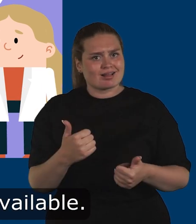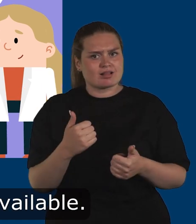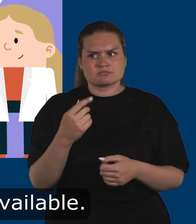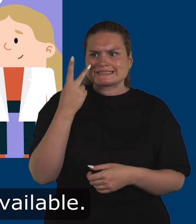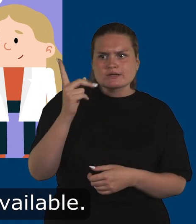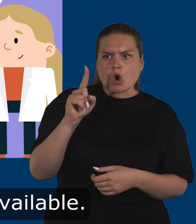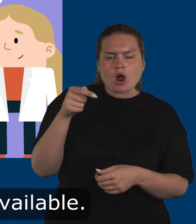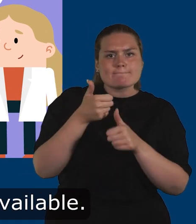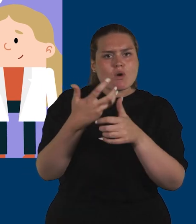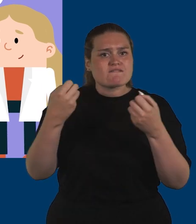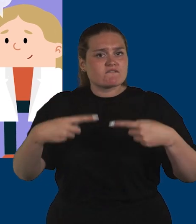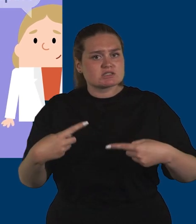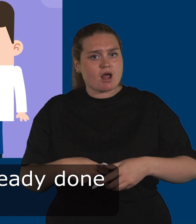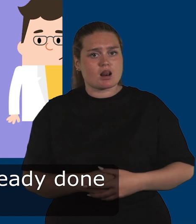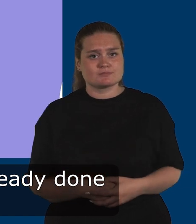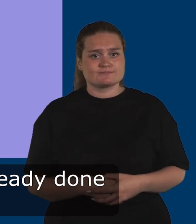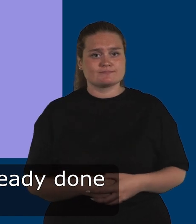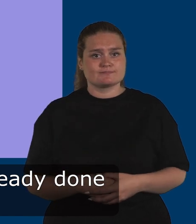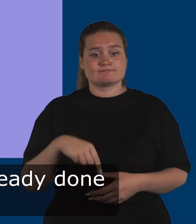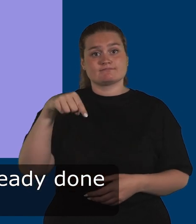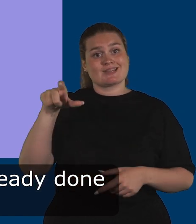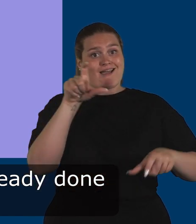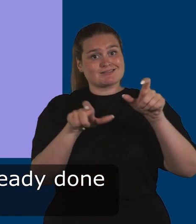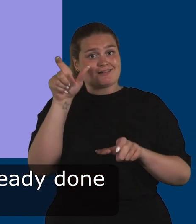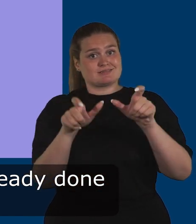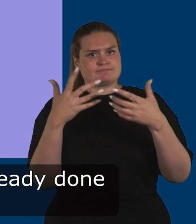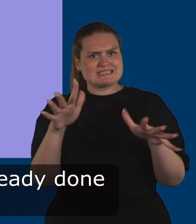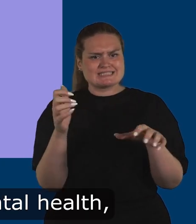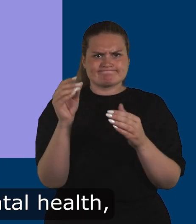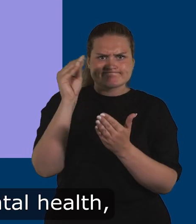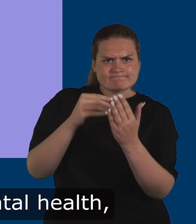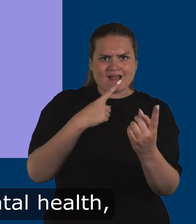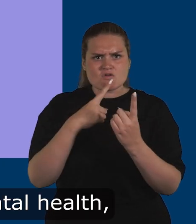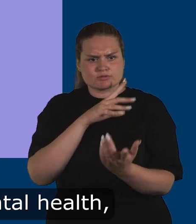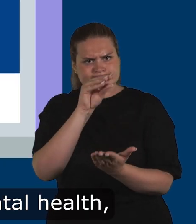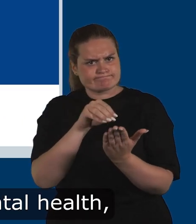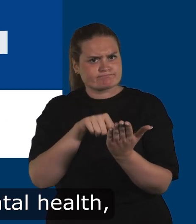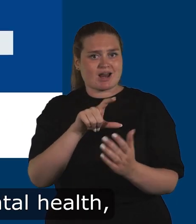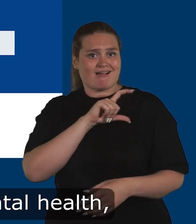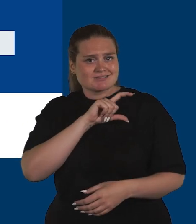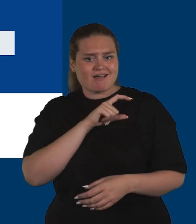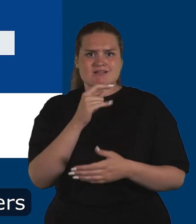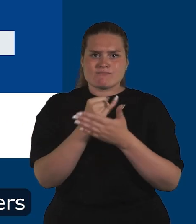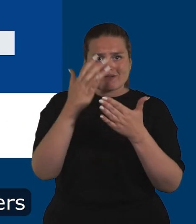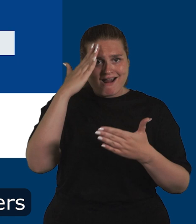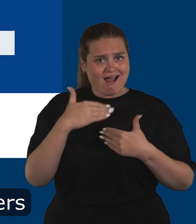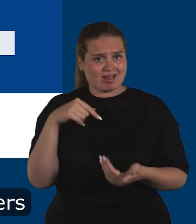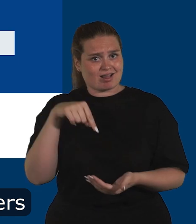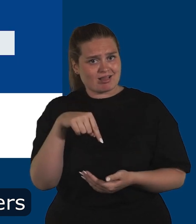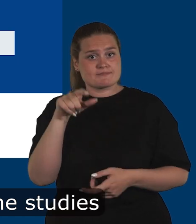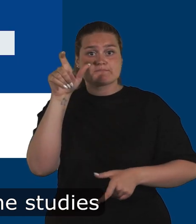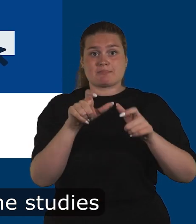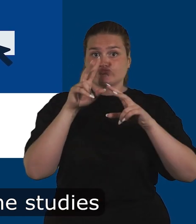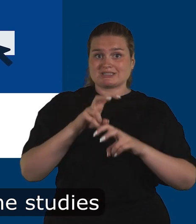what support is available. Other scientists had already done studies on cancer and poor mental health. So, the